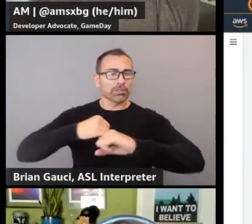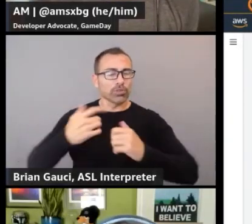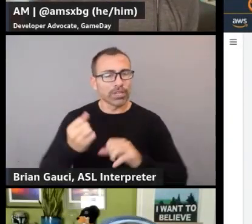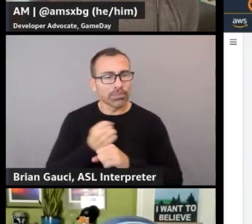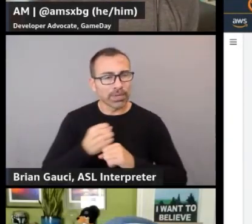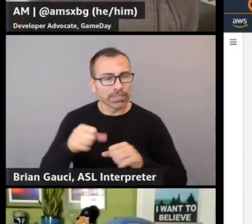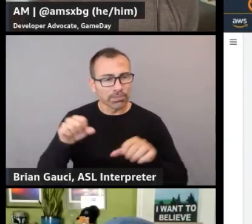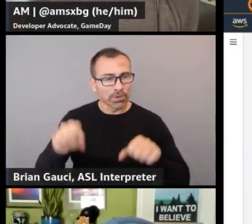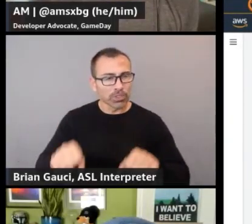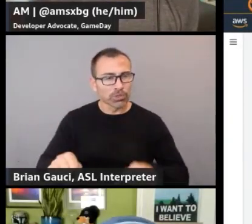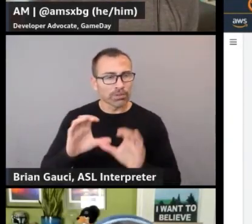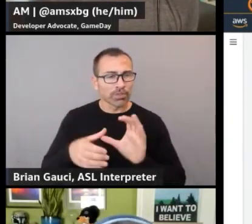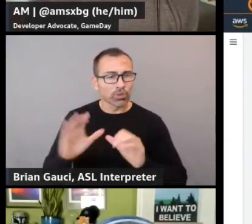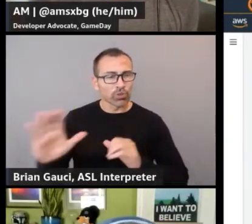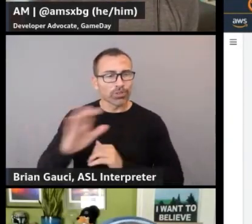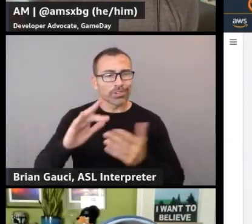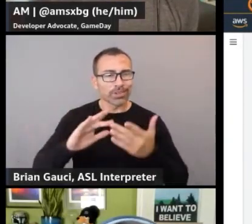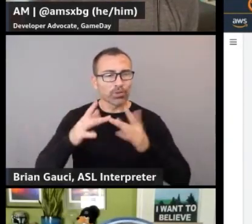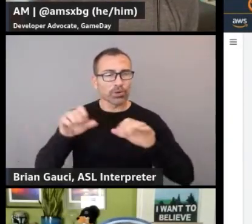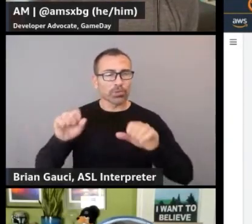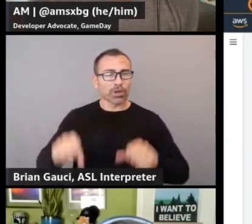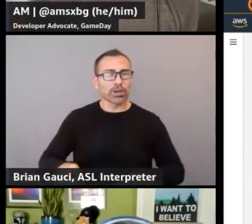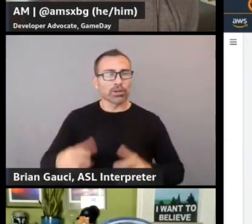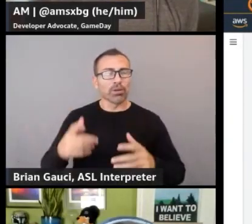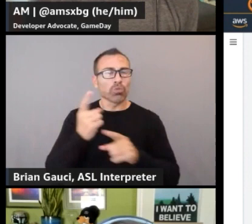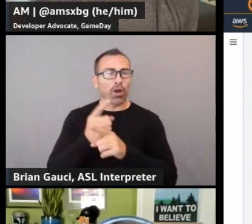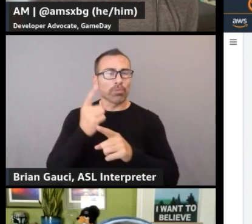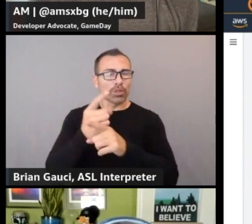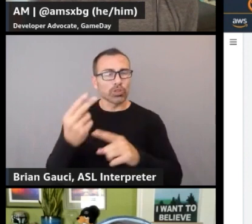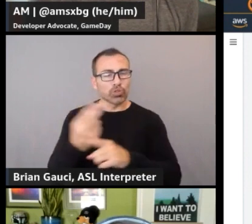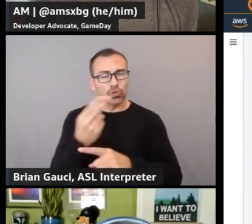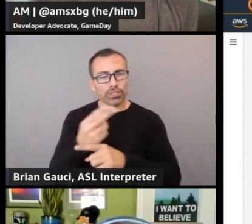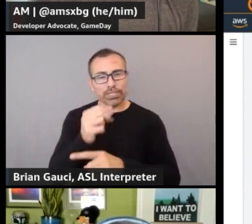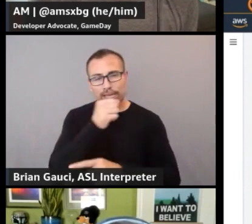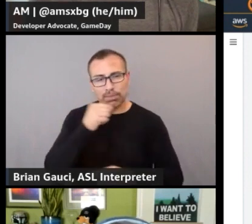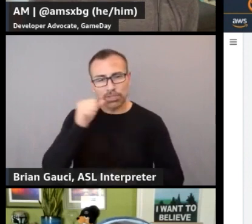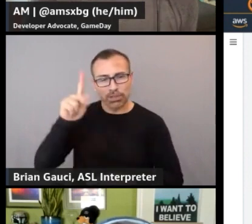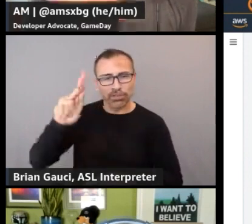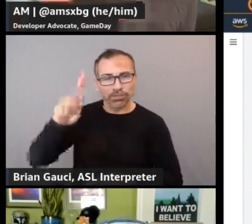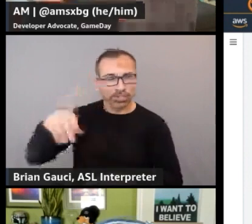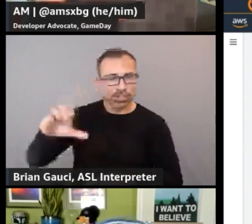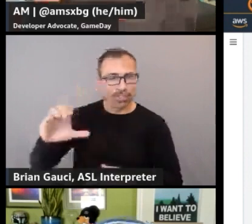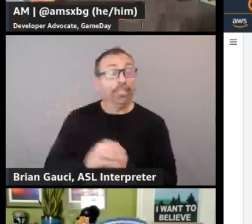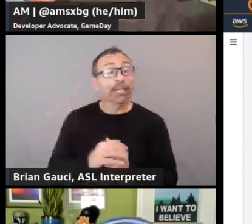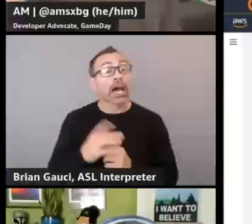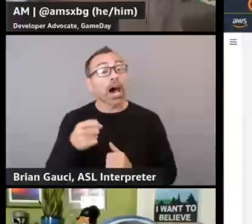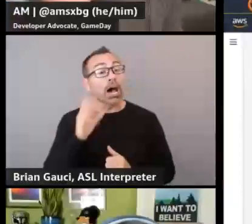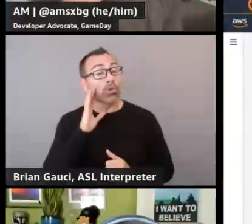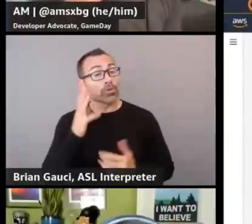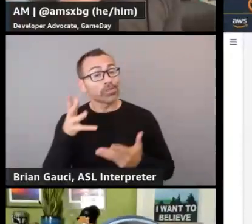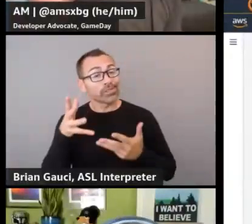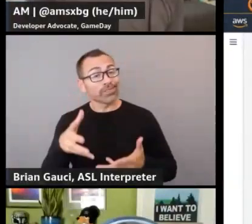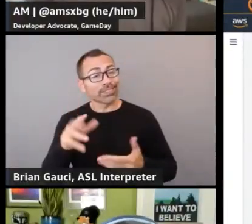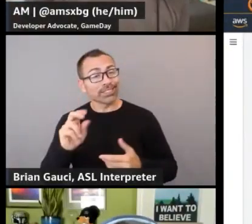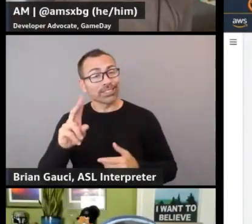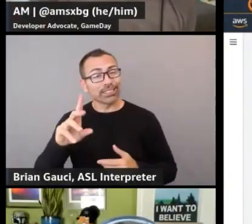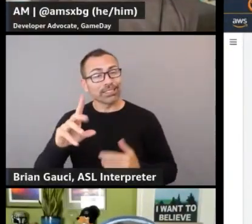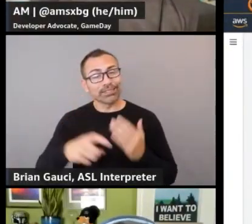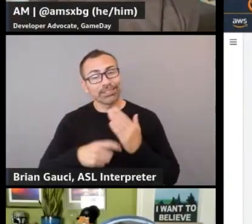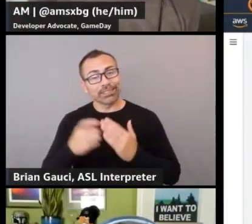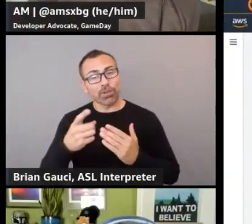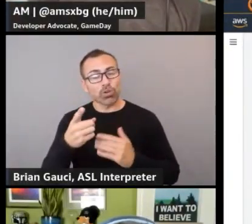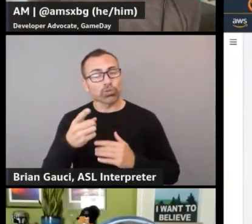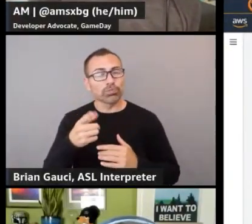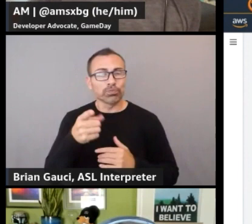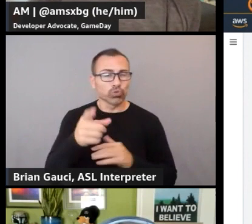networking properly, like using Amazon VPCs. For now, I'll leave this as the default. Again, you can just use your own IP address, and we're going to